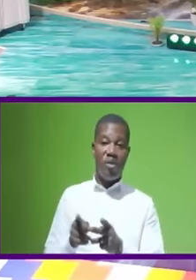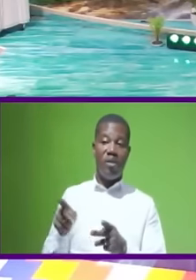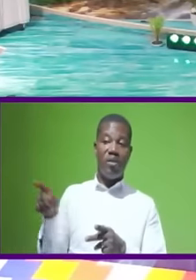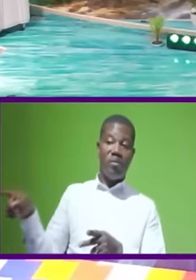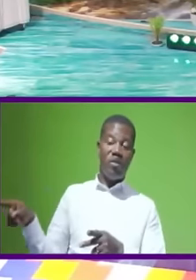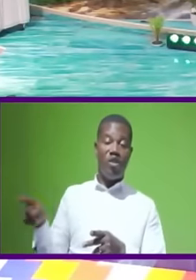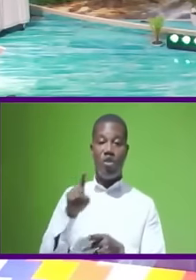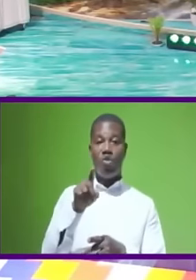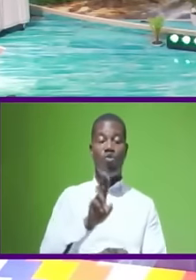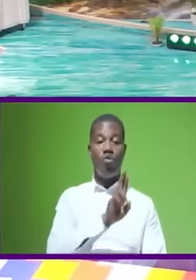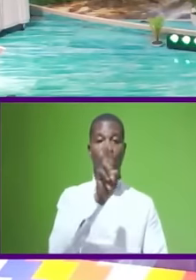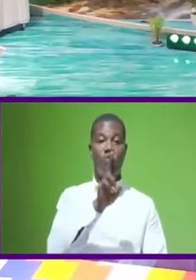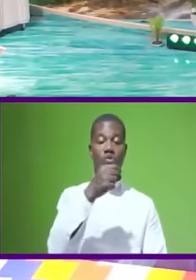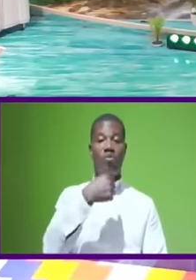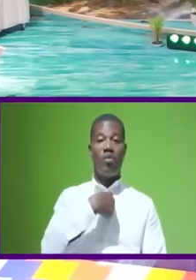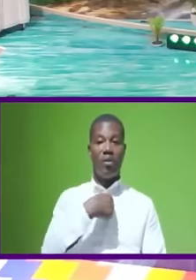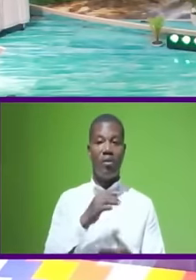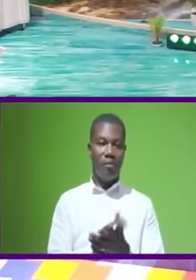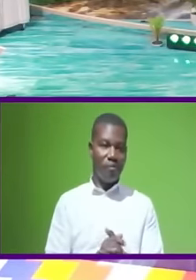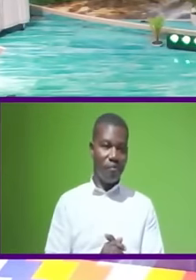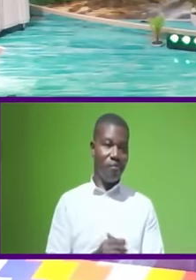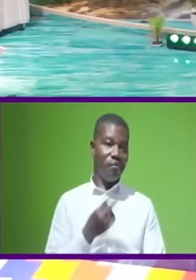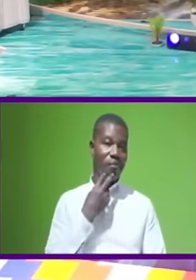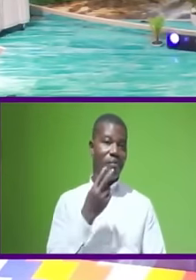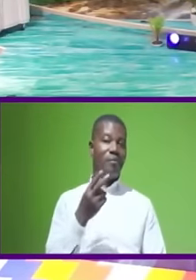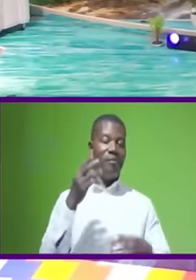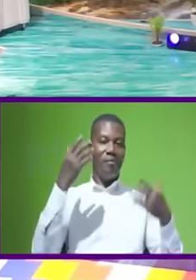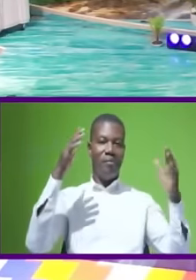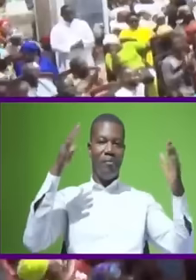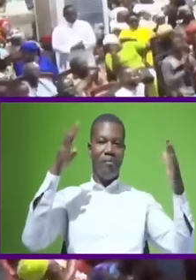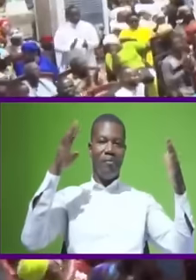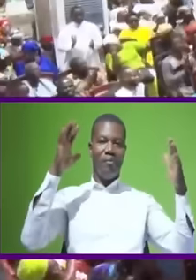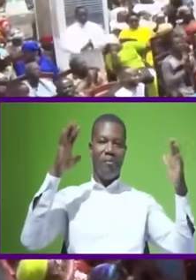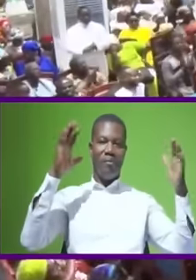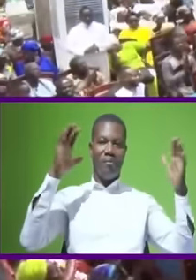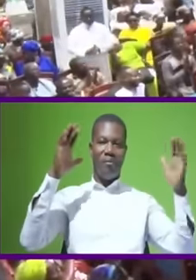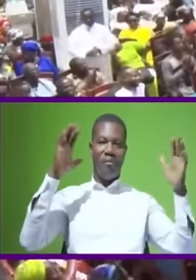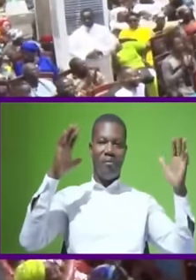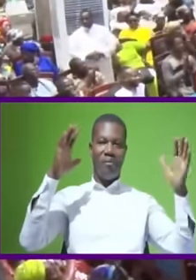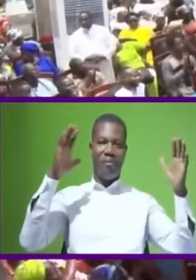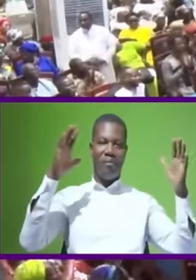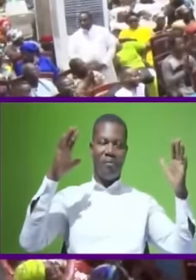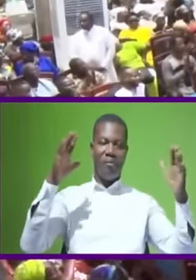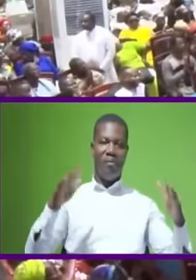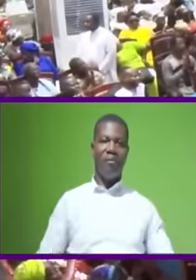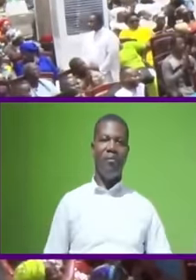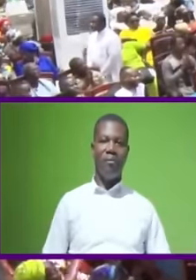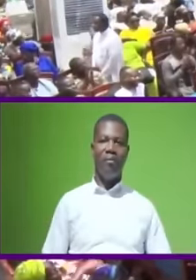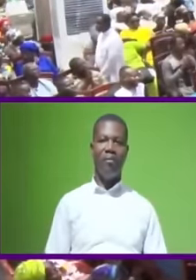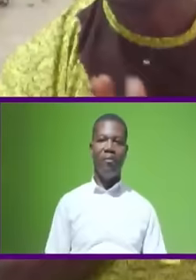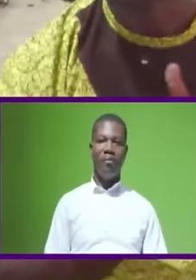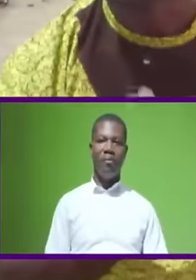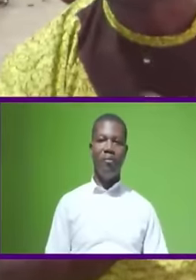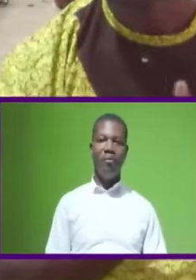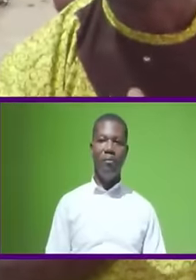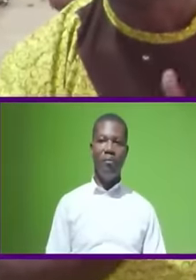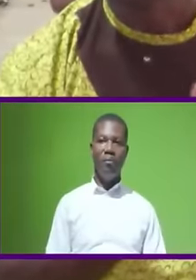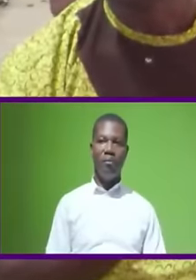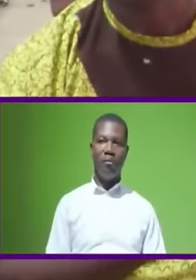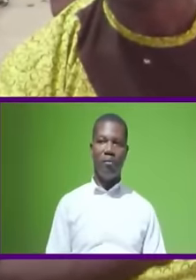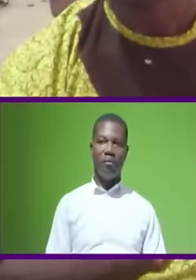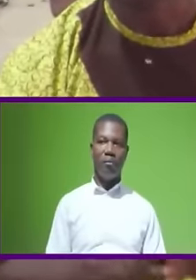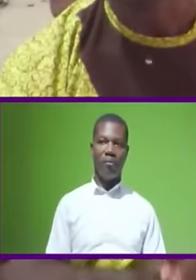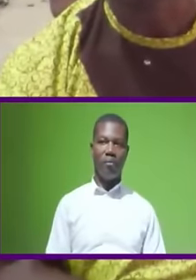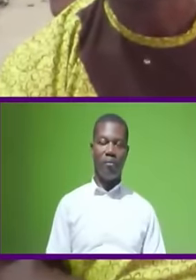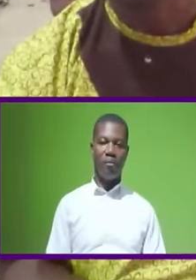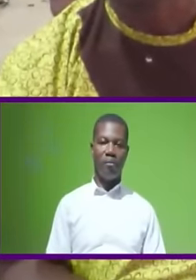So in this world, the other was said that, like, why I stand now, I should use